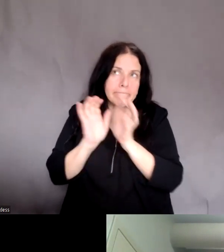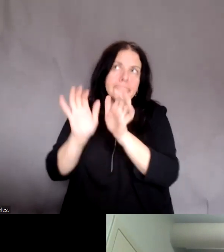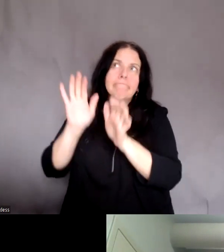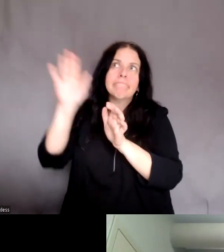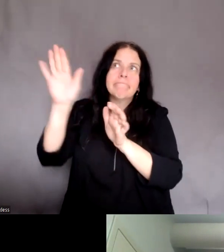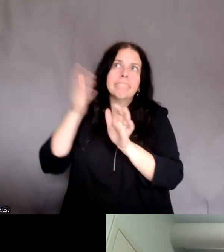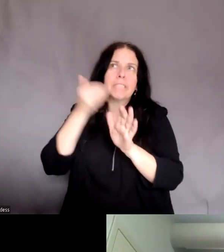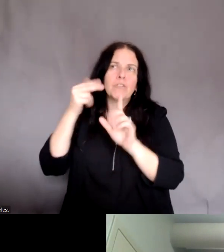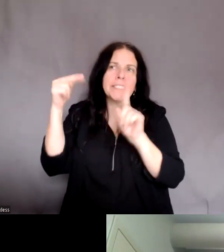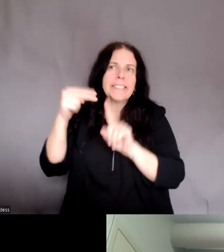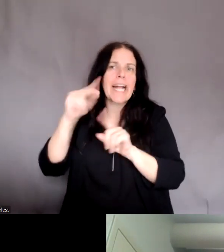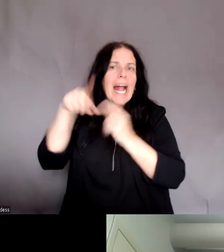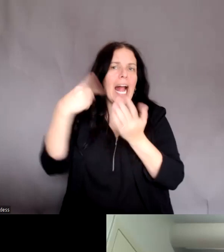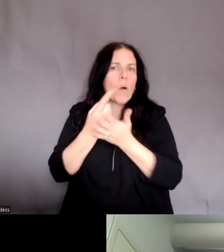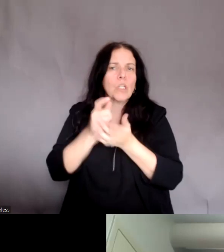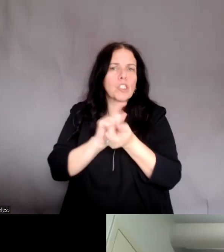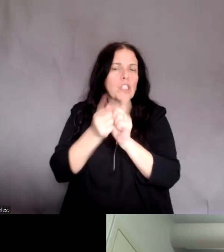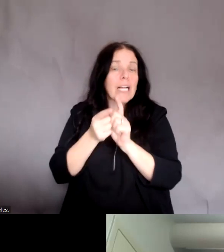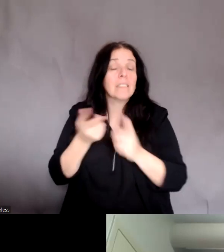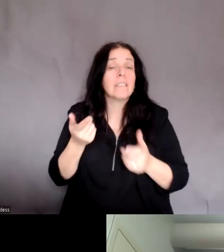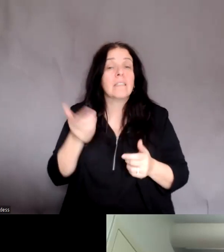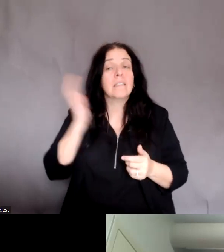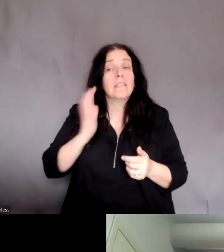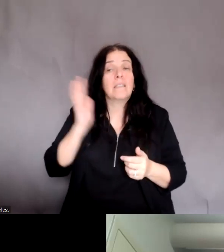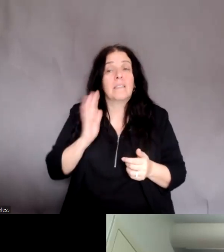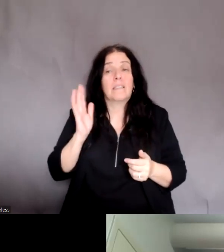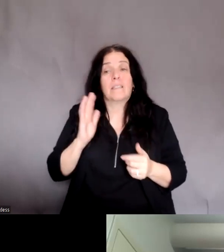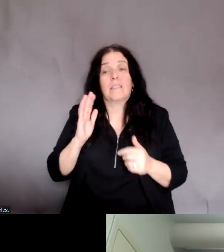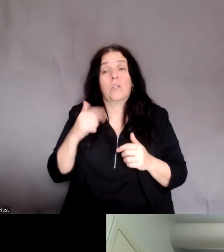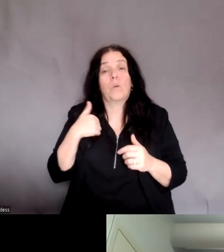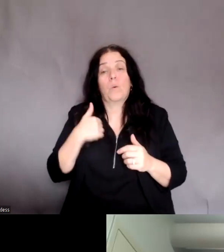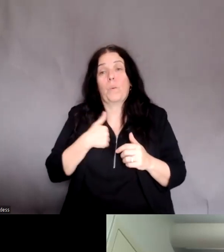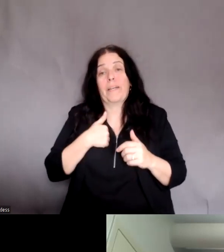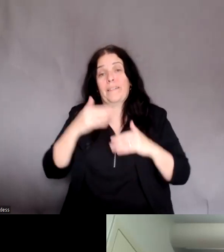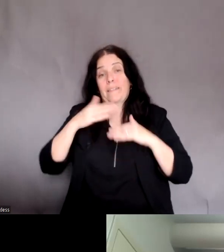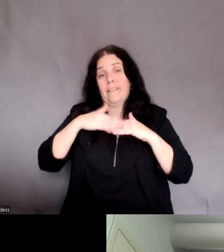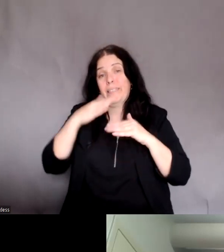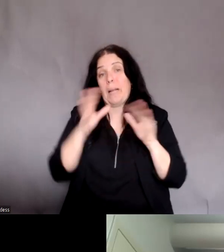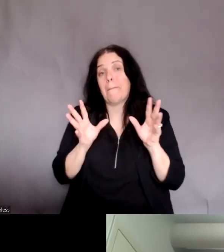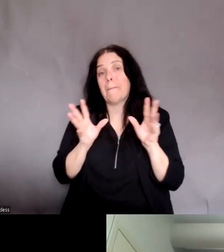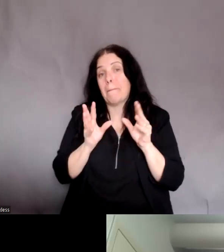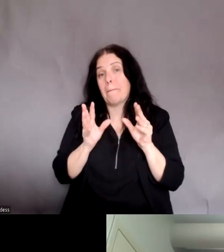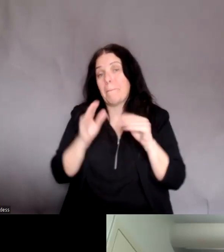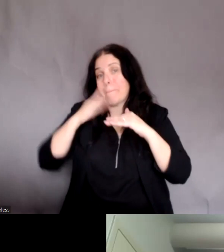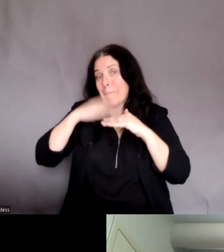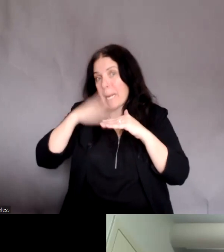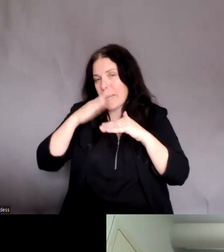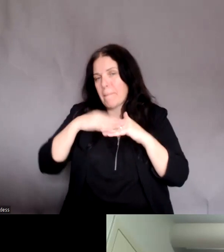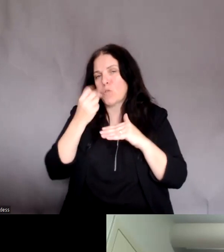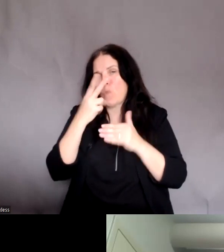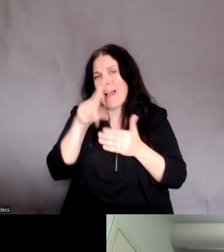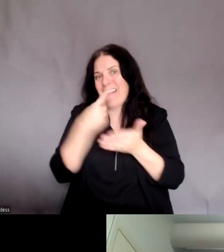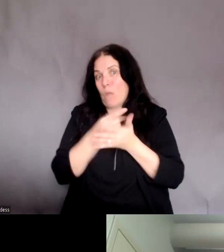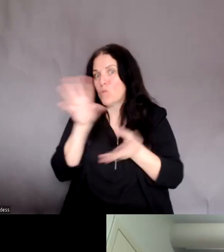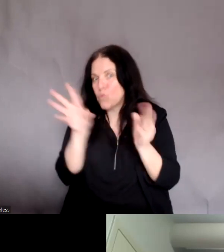having, for us, what's turned into really a minimum of 12 hours total in a targeted program that